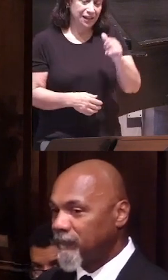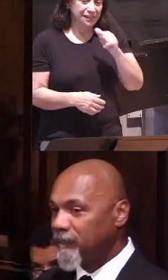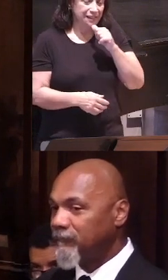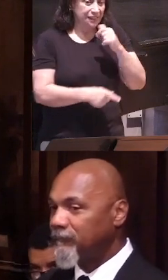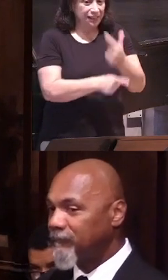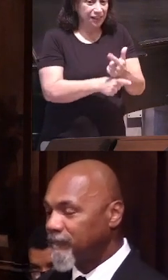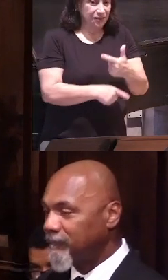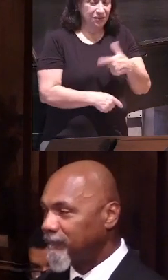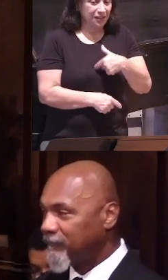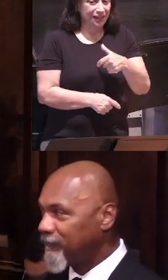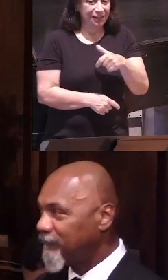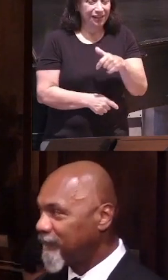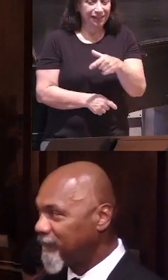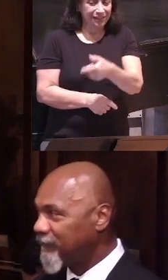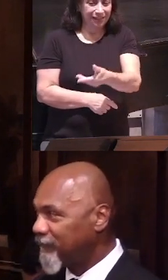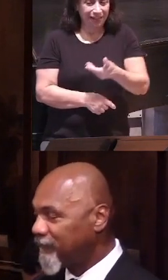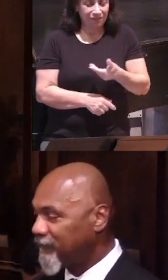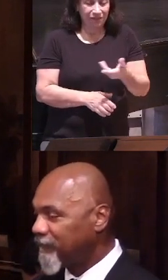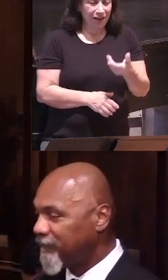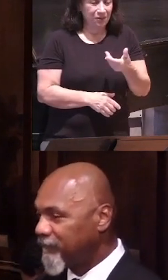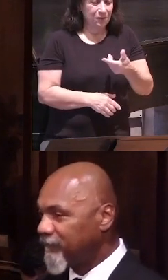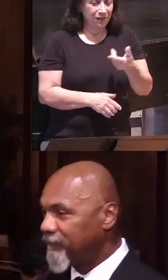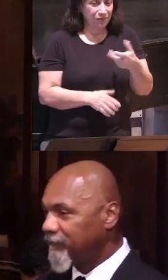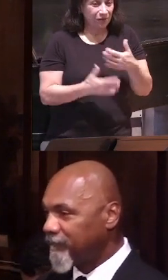ride. Everything was earned.